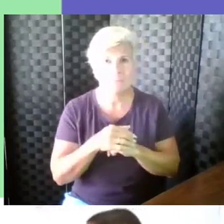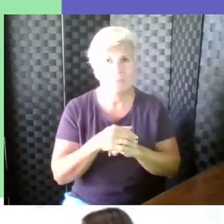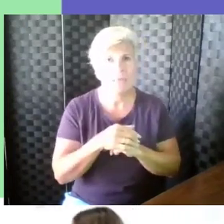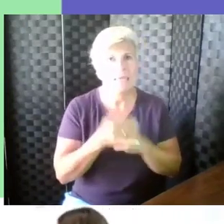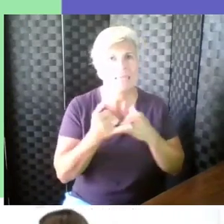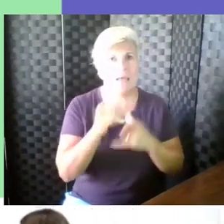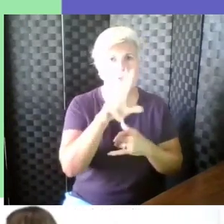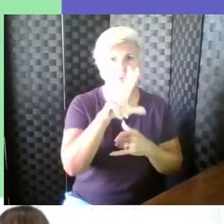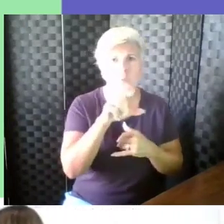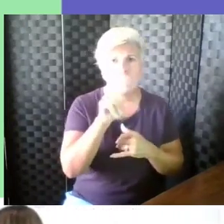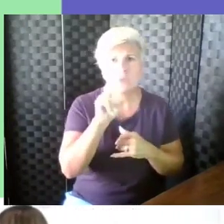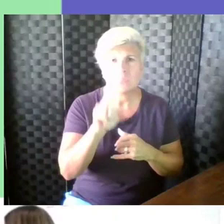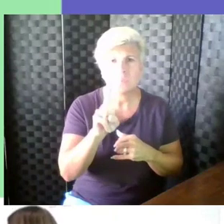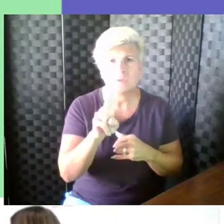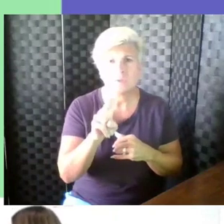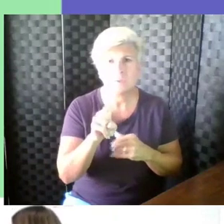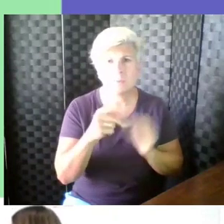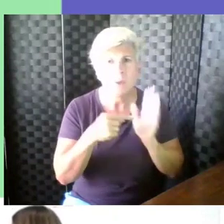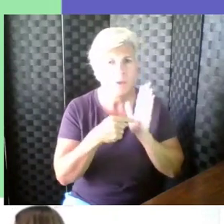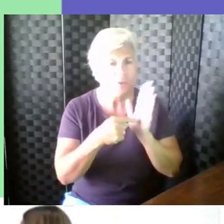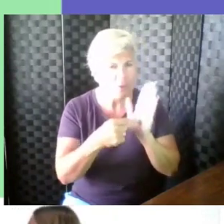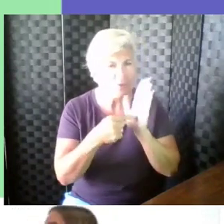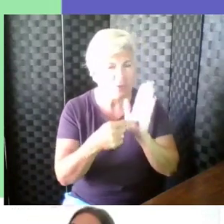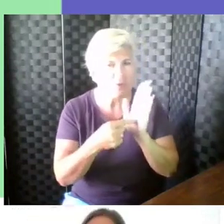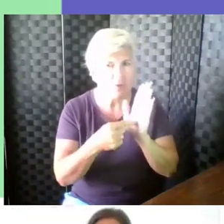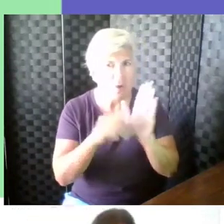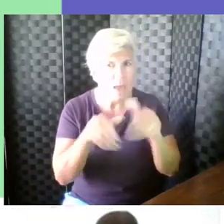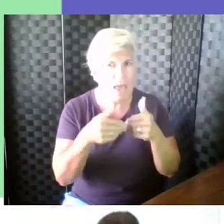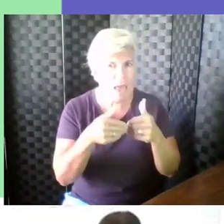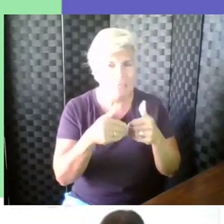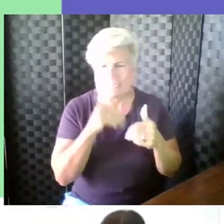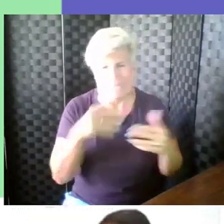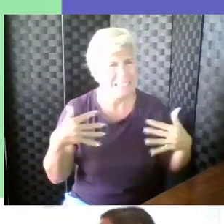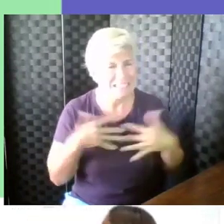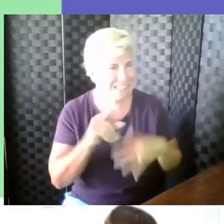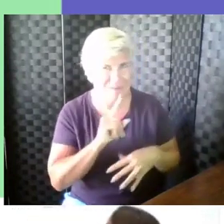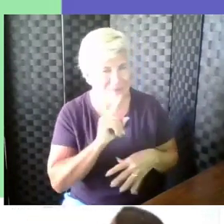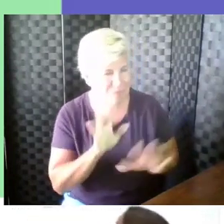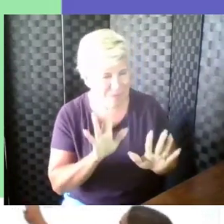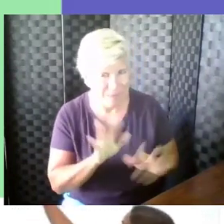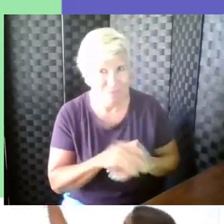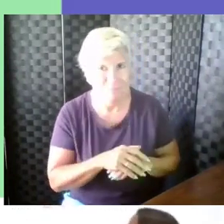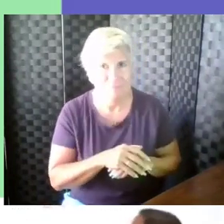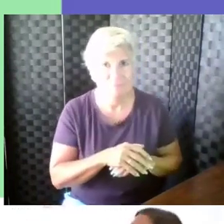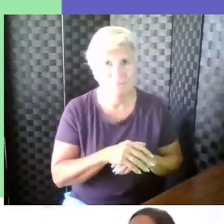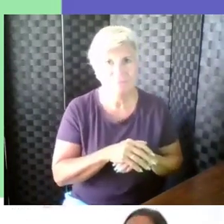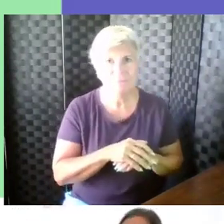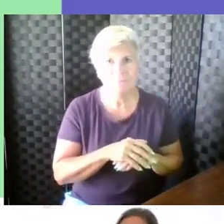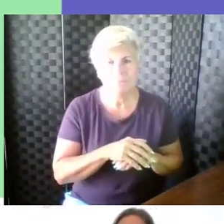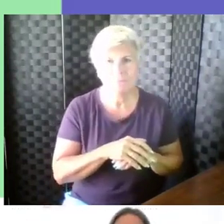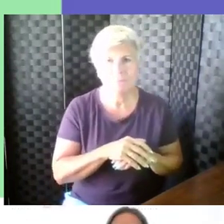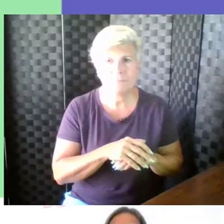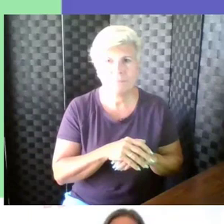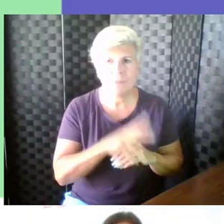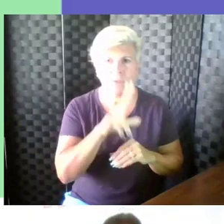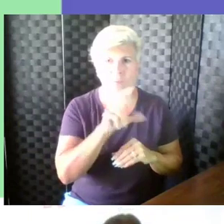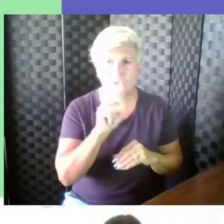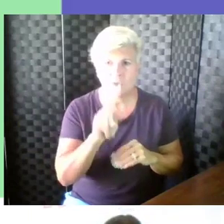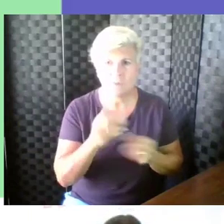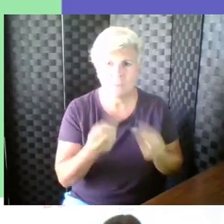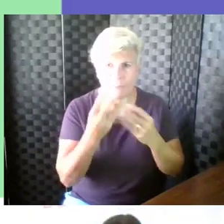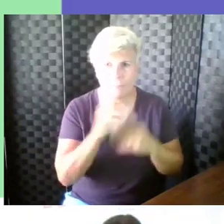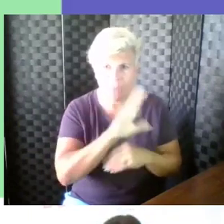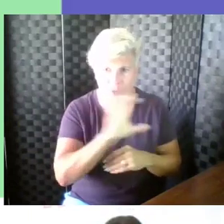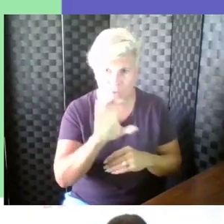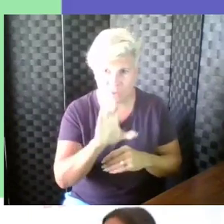that scary 0? I'm going to show you how unscary it really can be. Let's look at the number 302. How many hundreds are